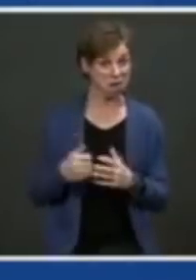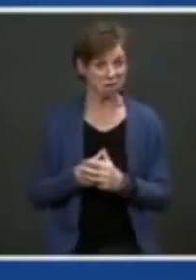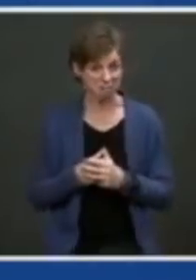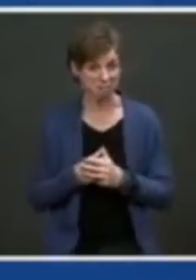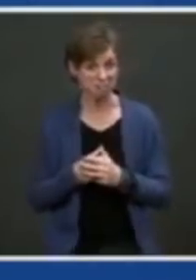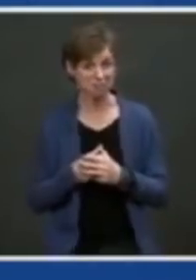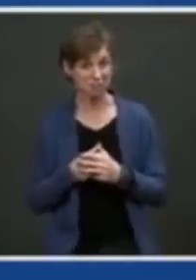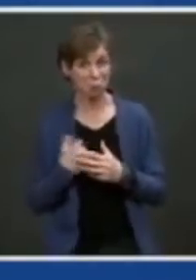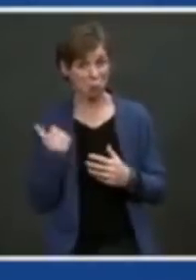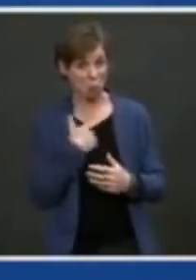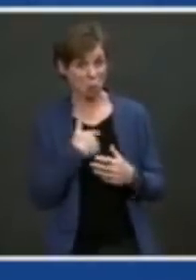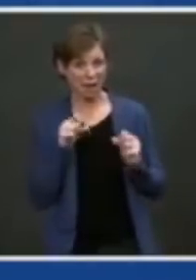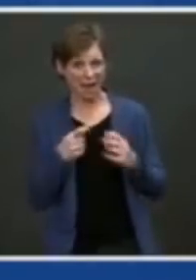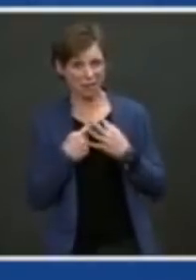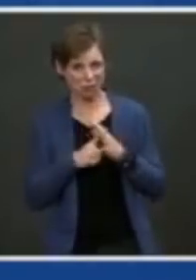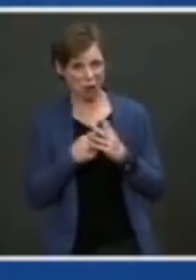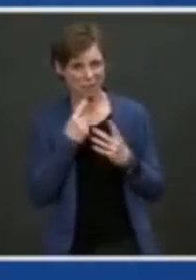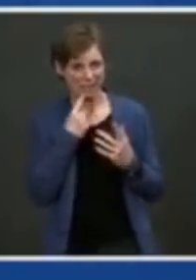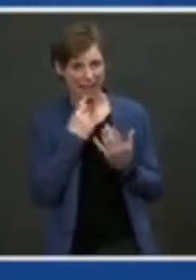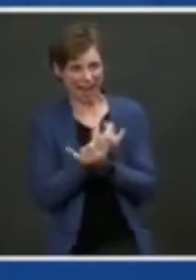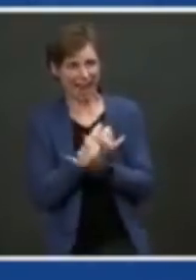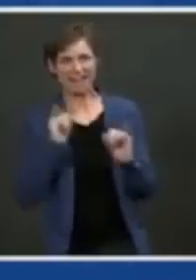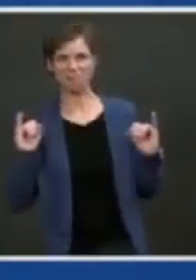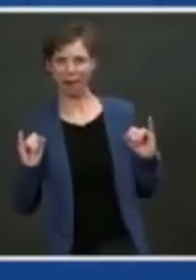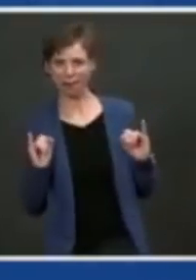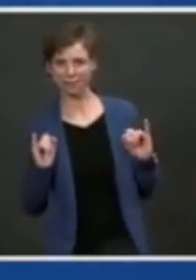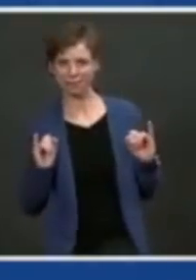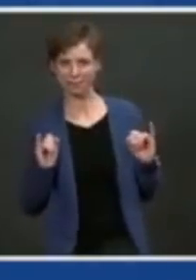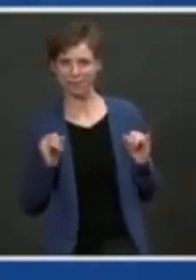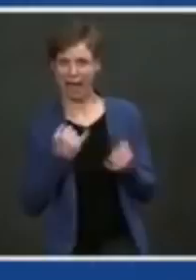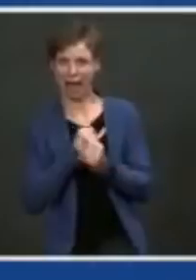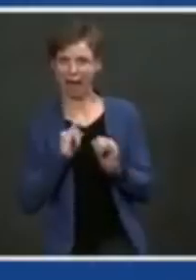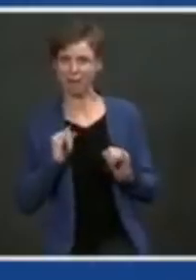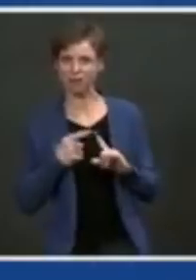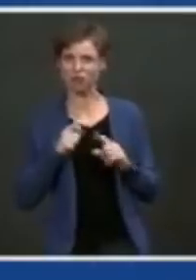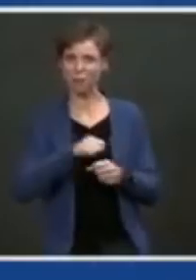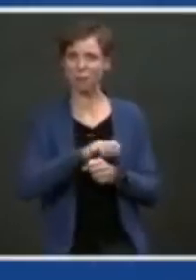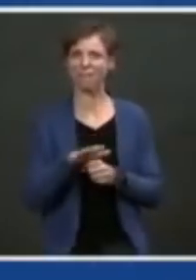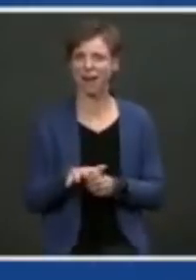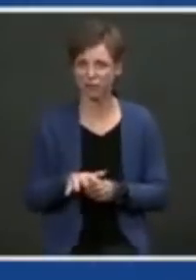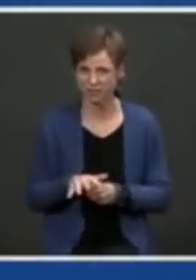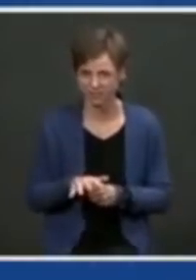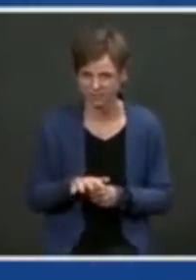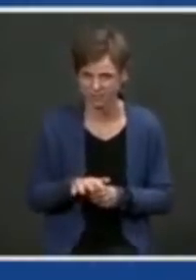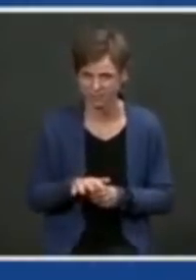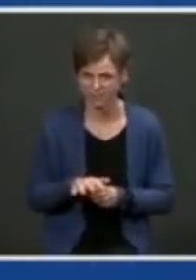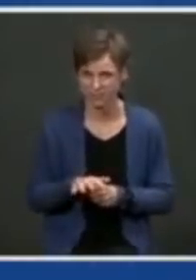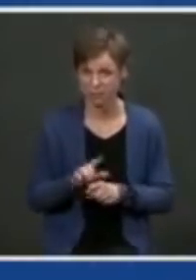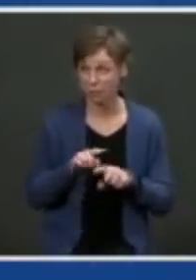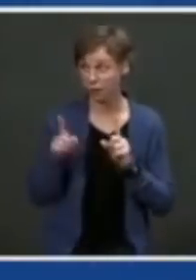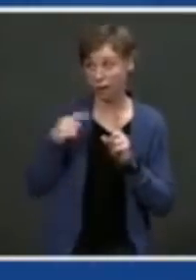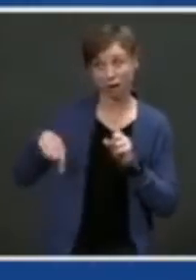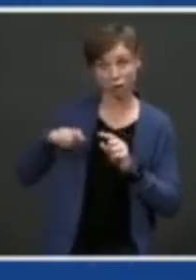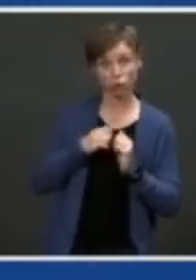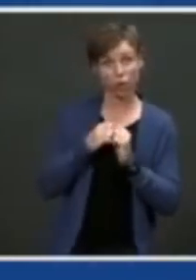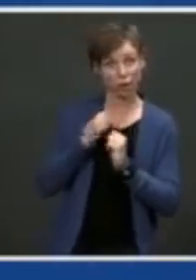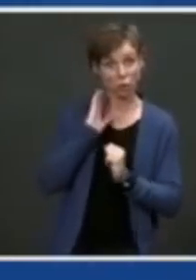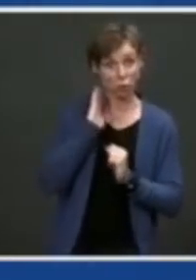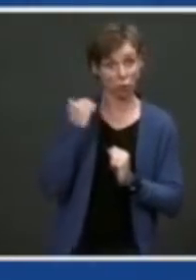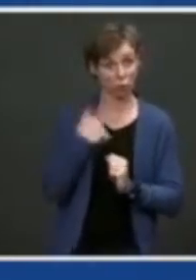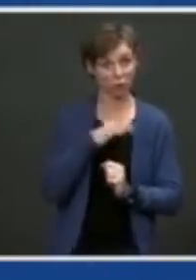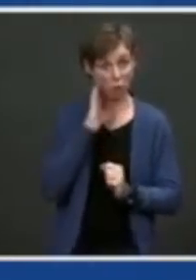our independence on Independence Day from the virus. Look, together, we're going to come through this